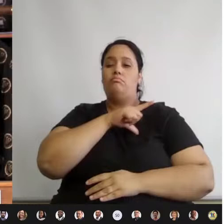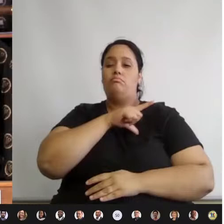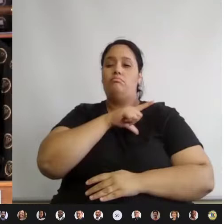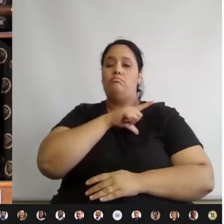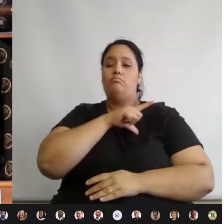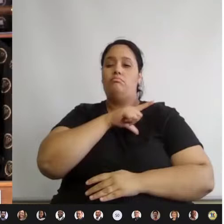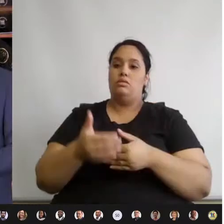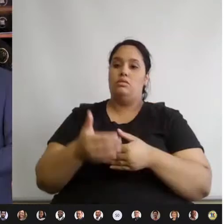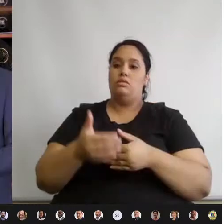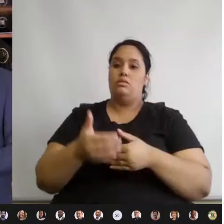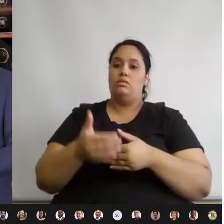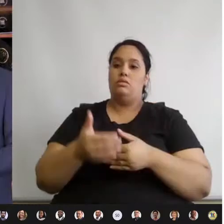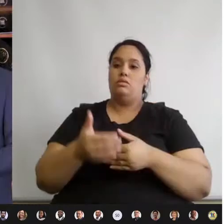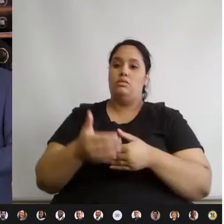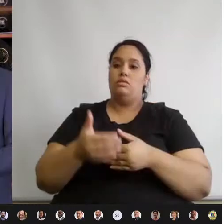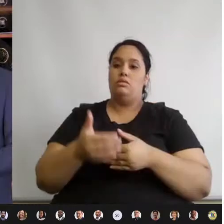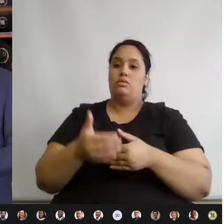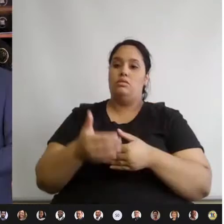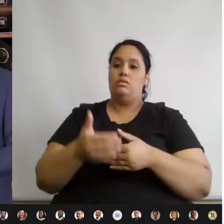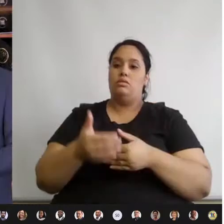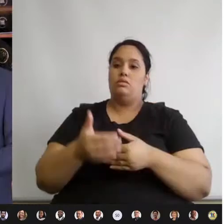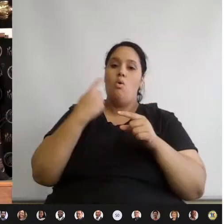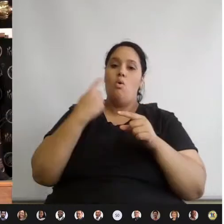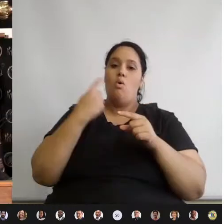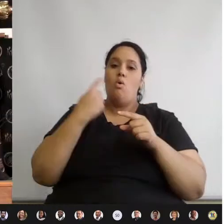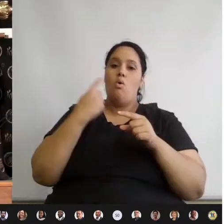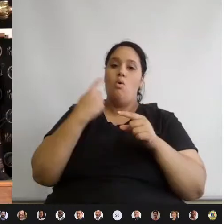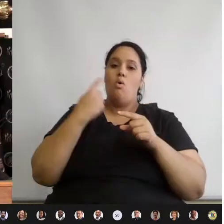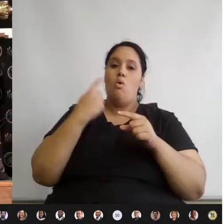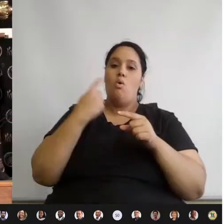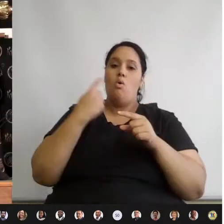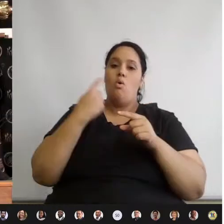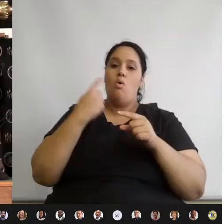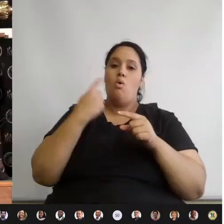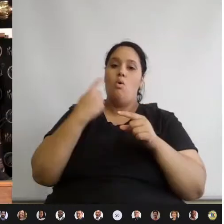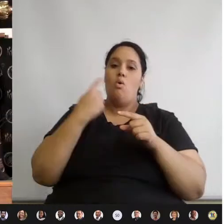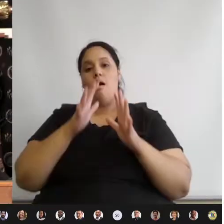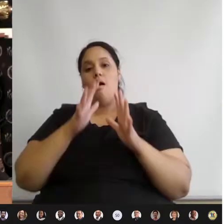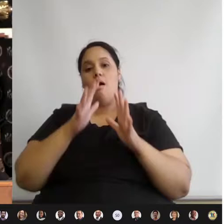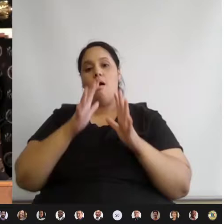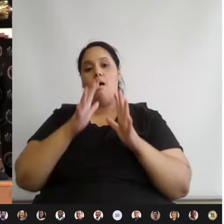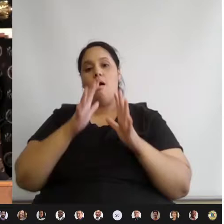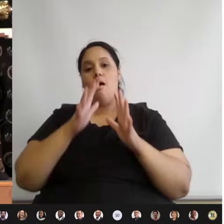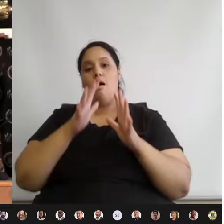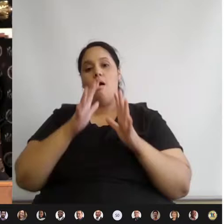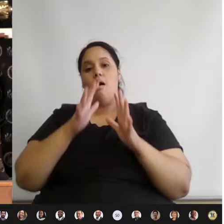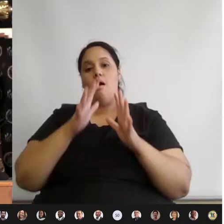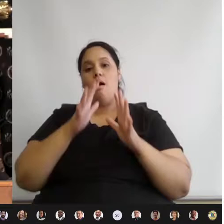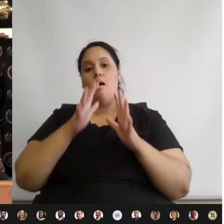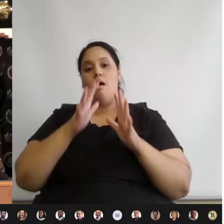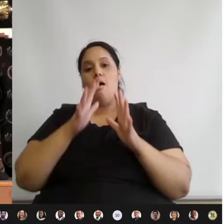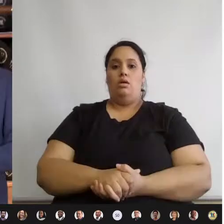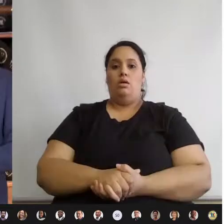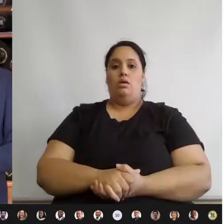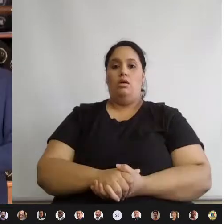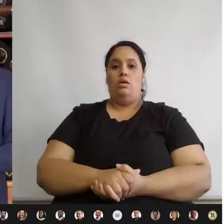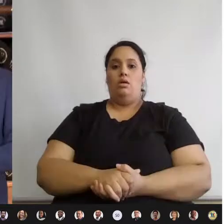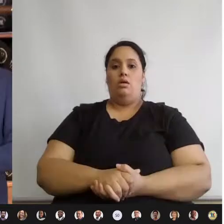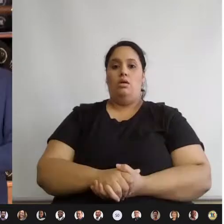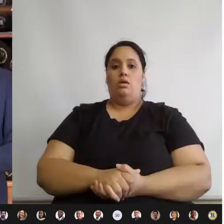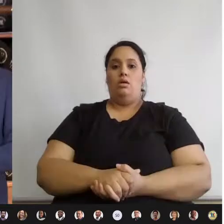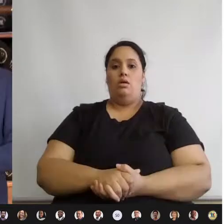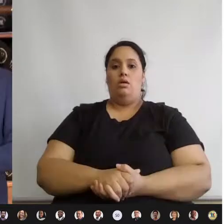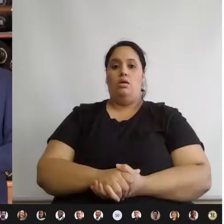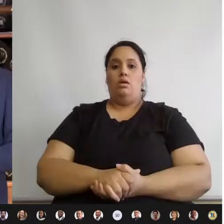award-winning pig farmer. The next process is he gets a farm out in the Swartland district.